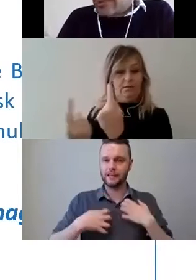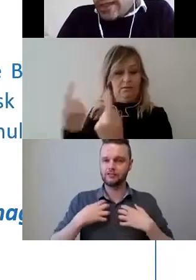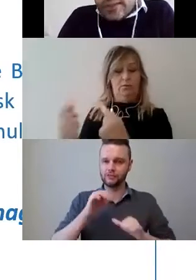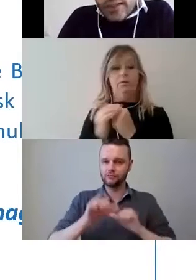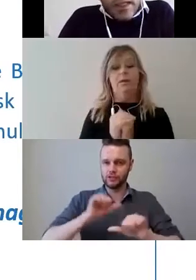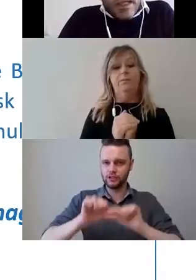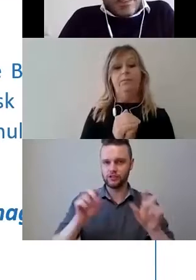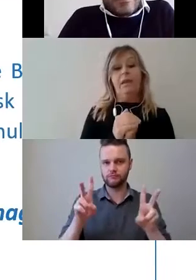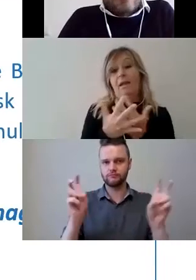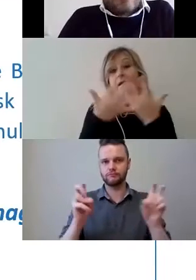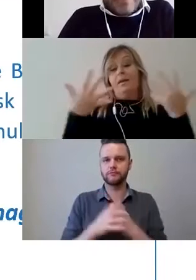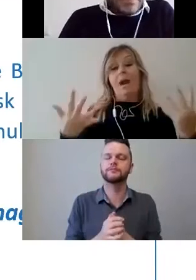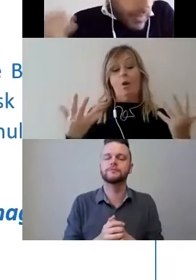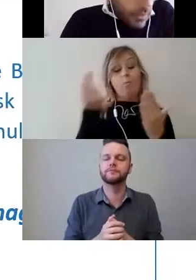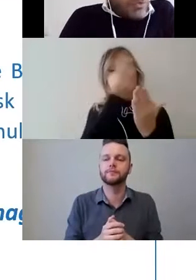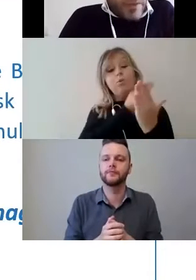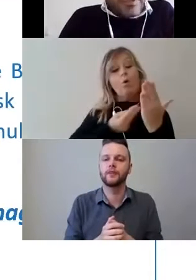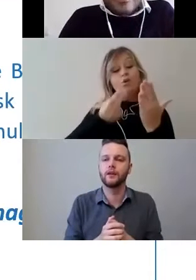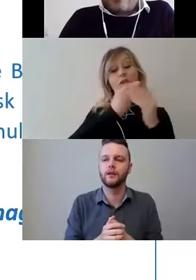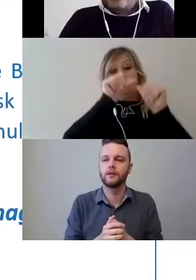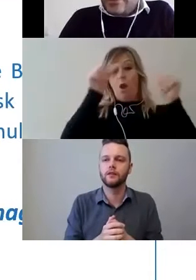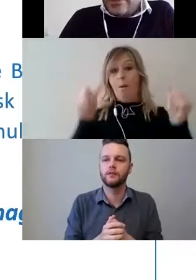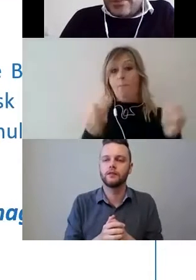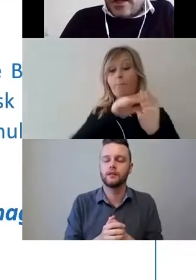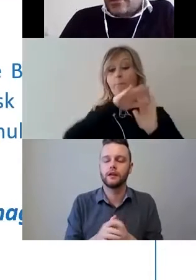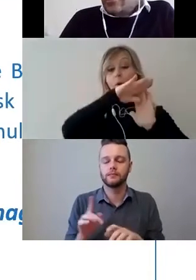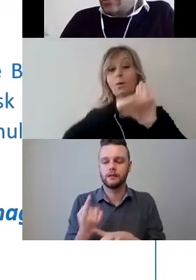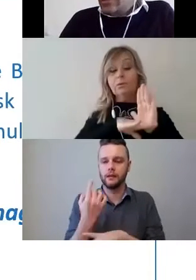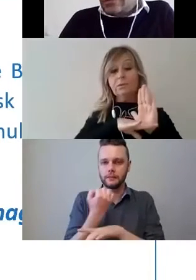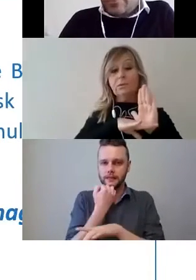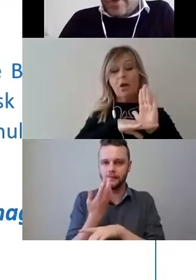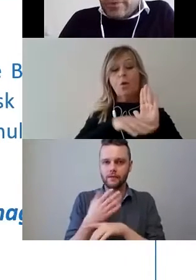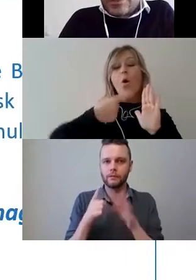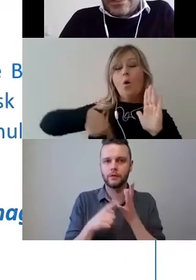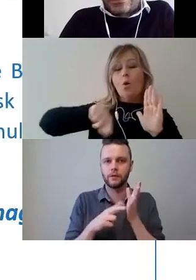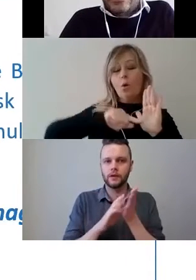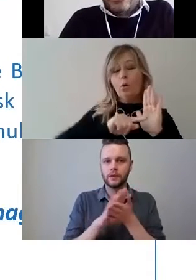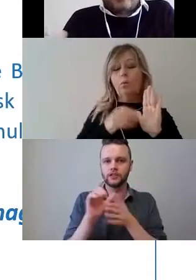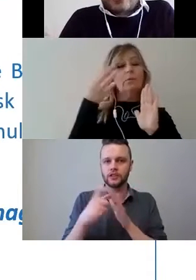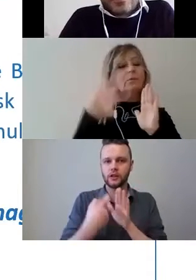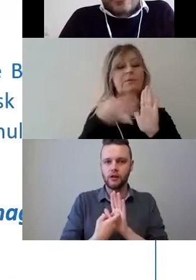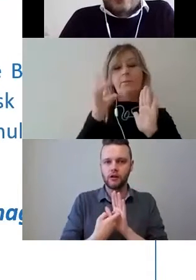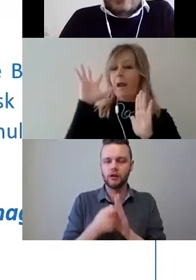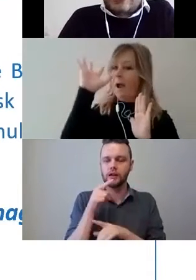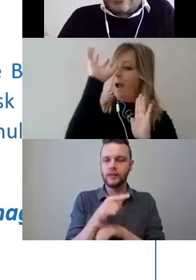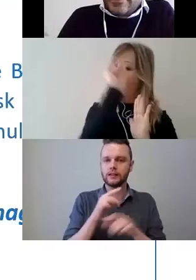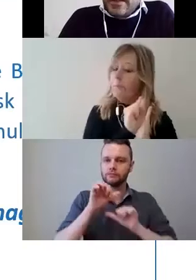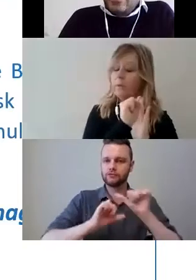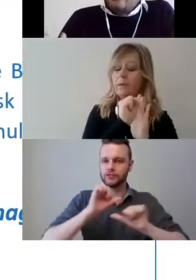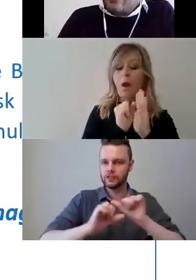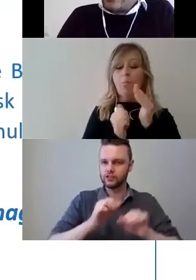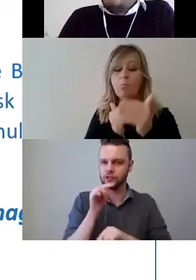been designed and also updated by UNHCR. It is published, and it's a procedure